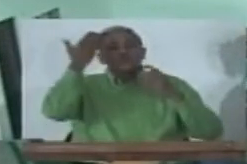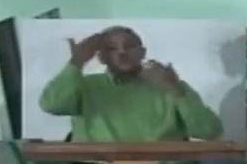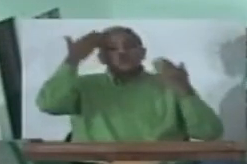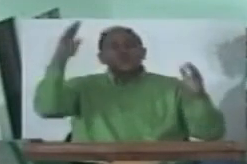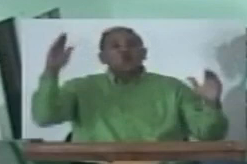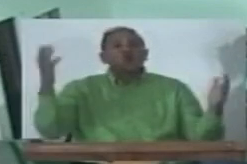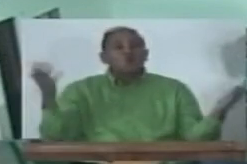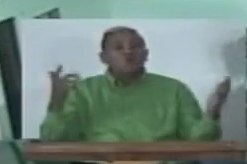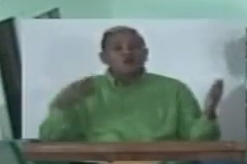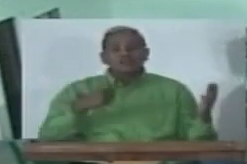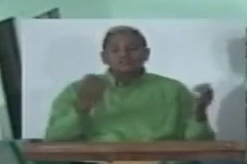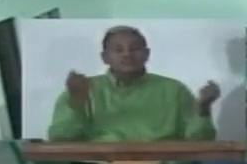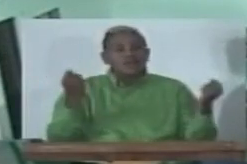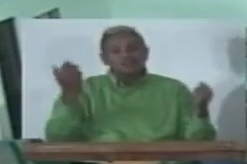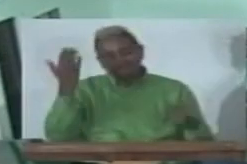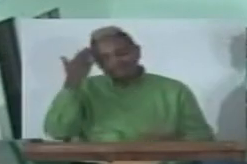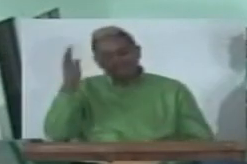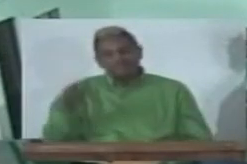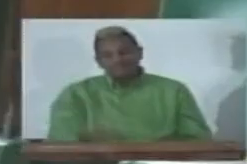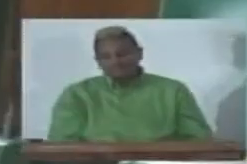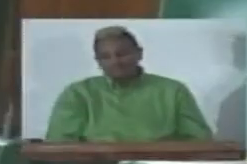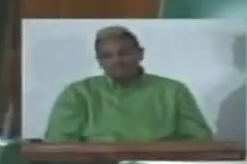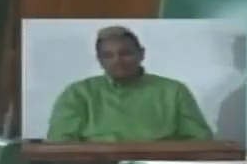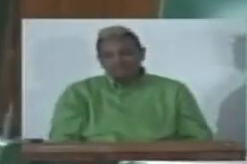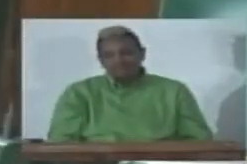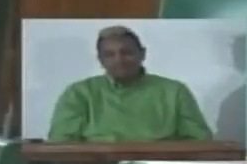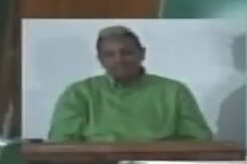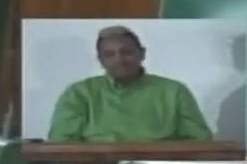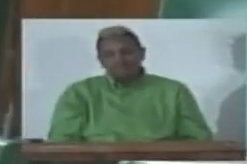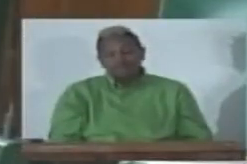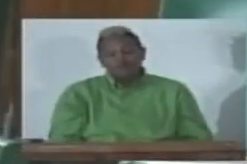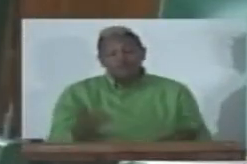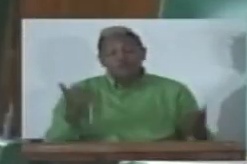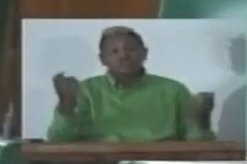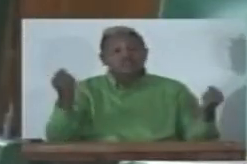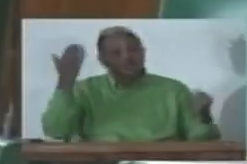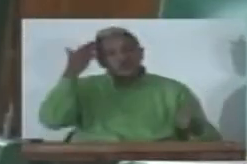what she's signaling, what she's communicating.